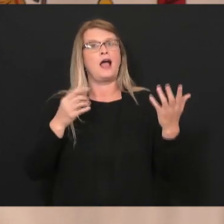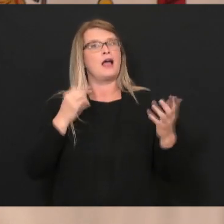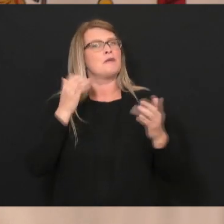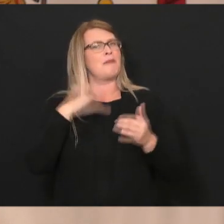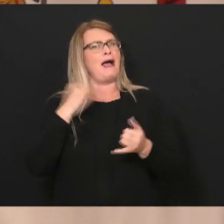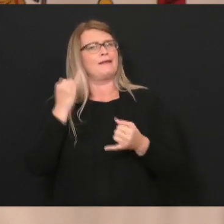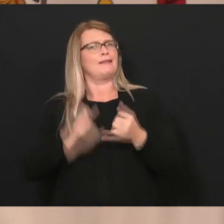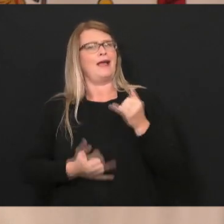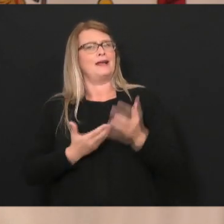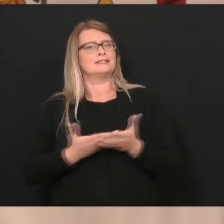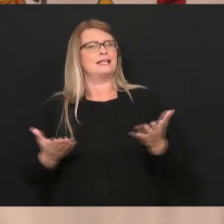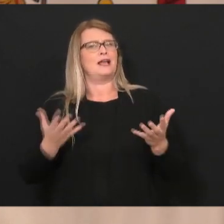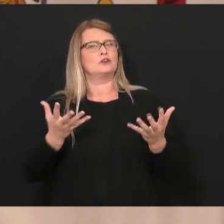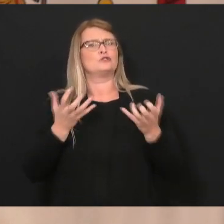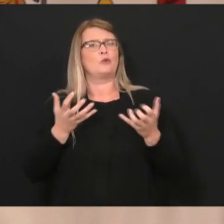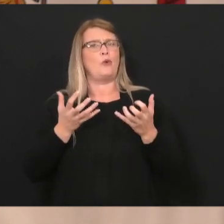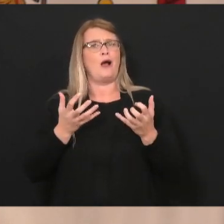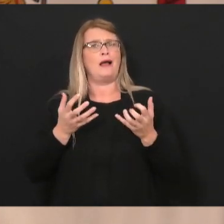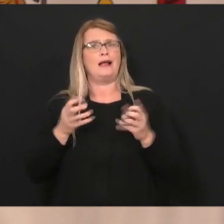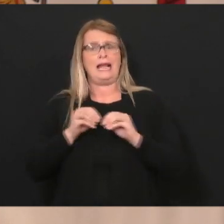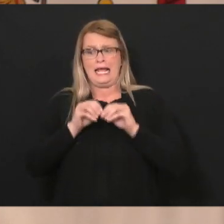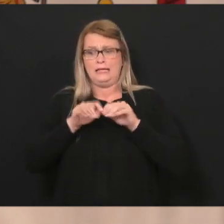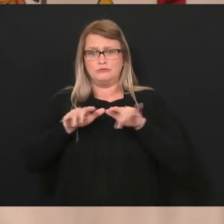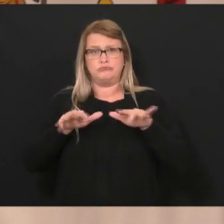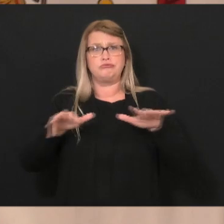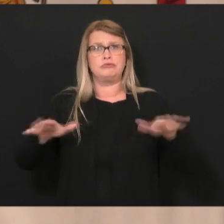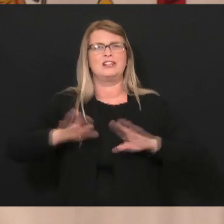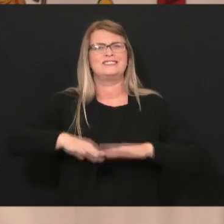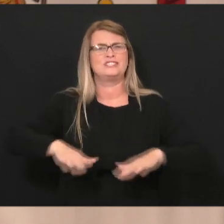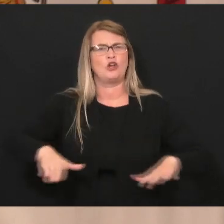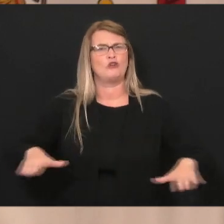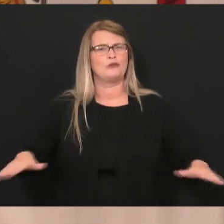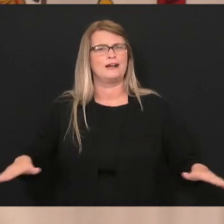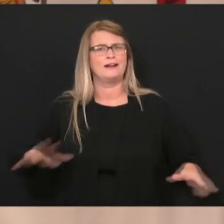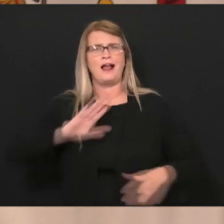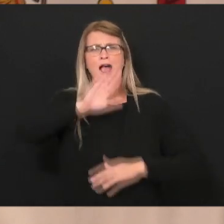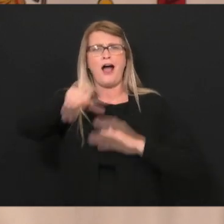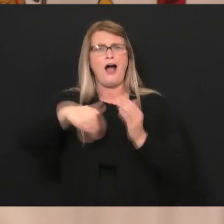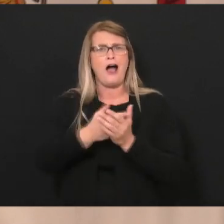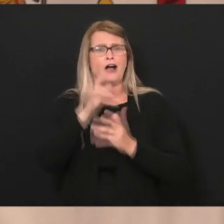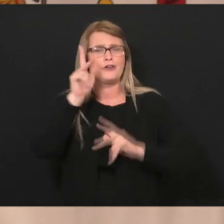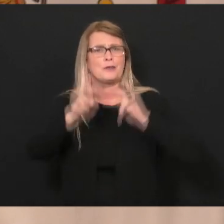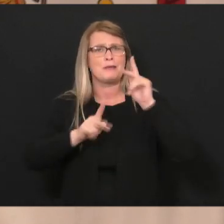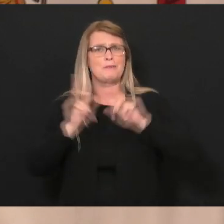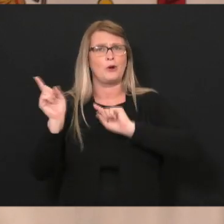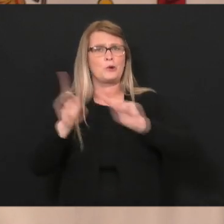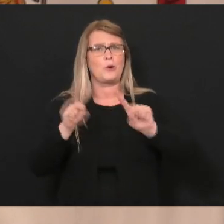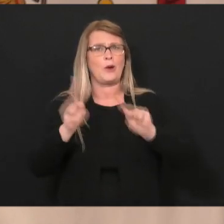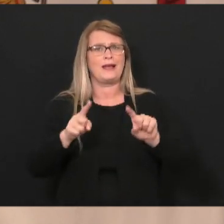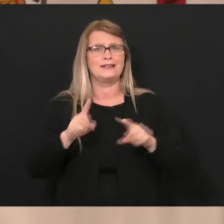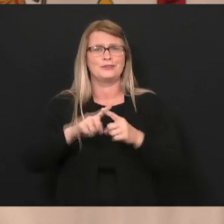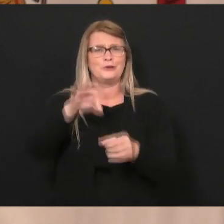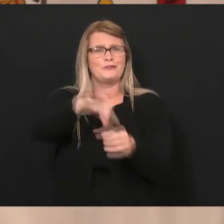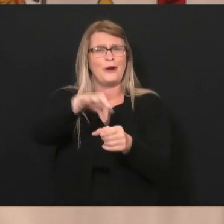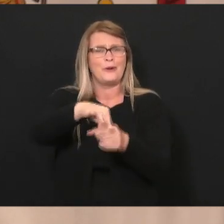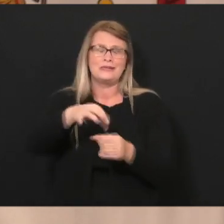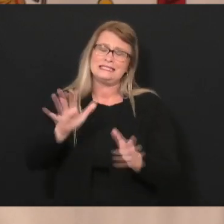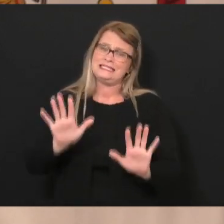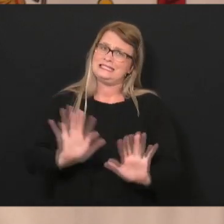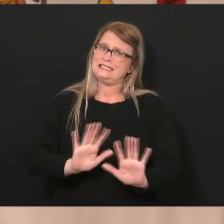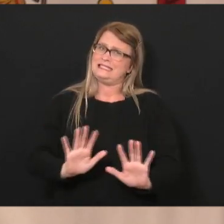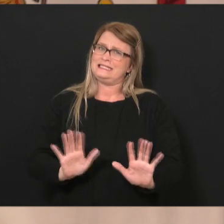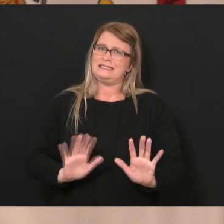do in the world is expose our children to all these people coming into the polls. And so that's a